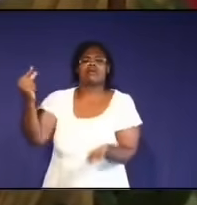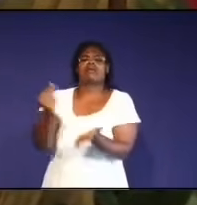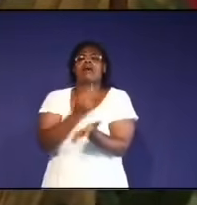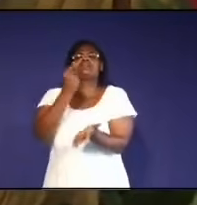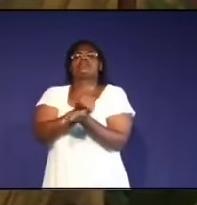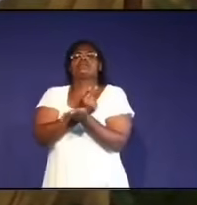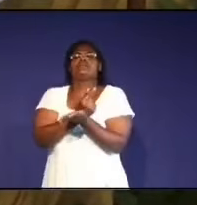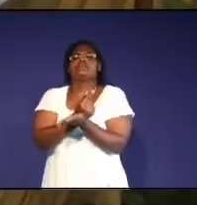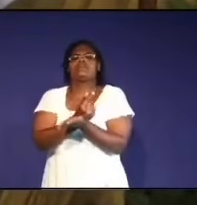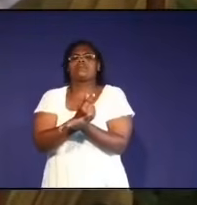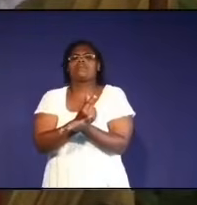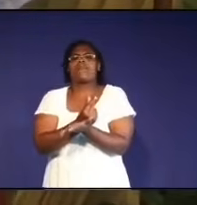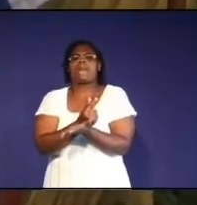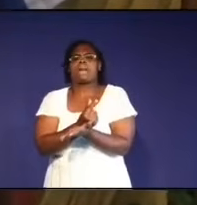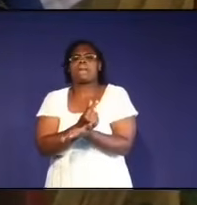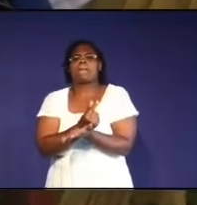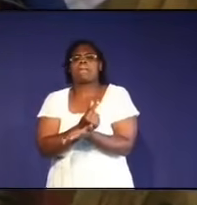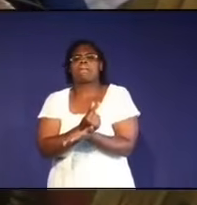gospel,